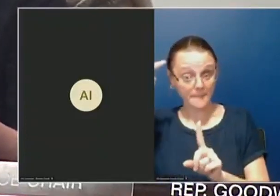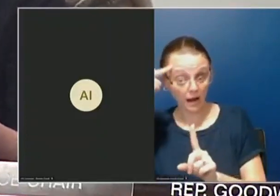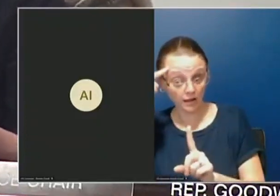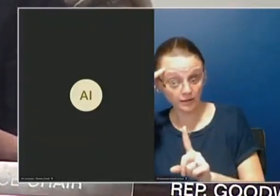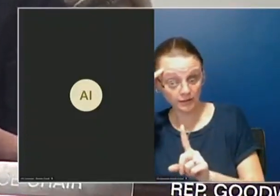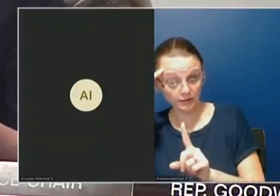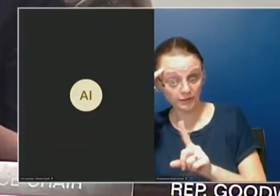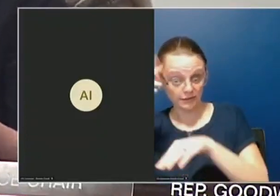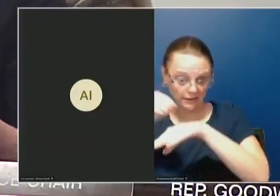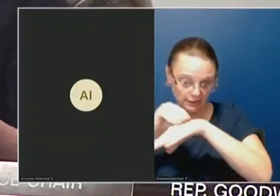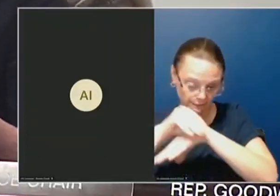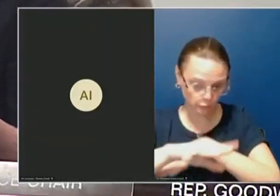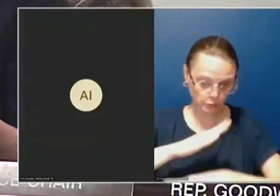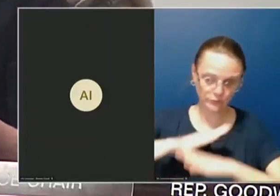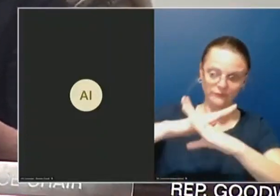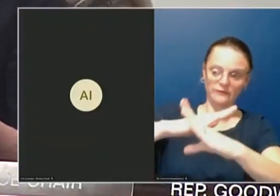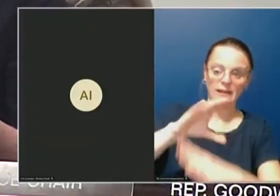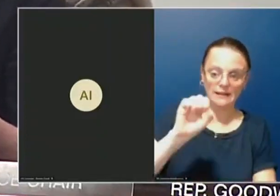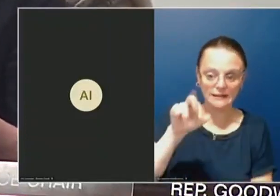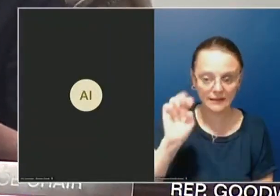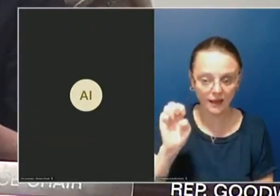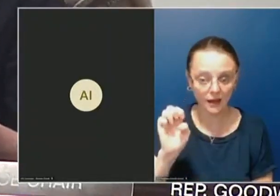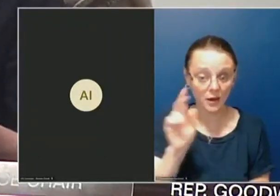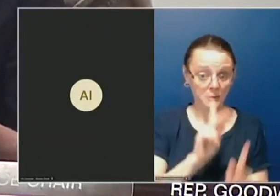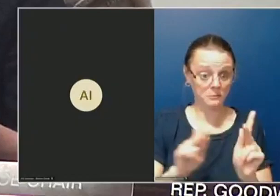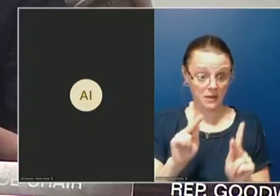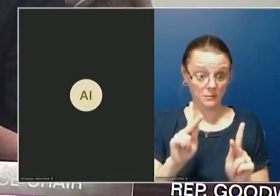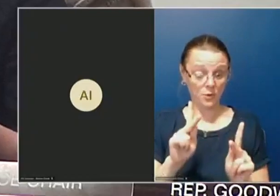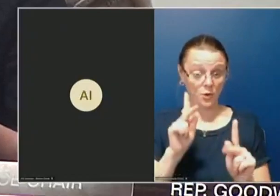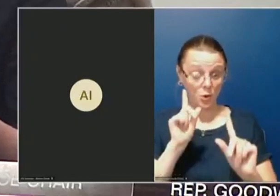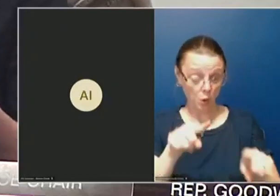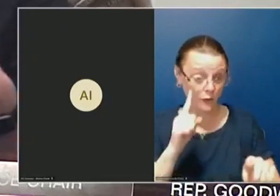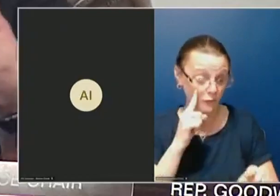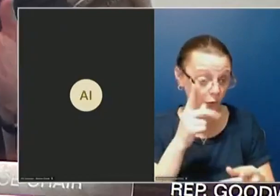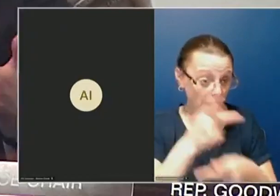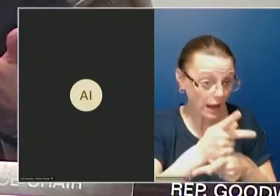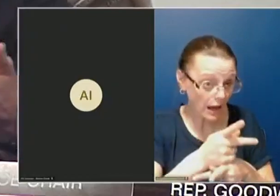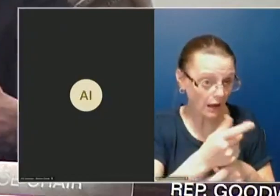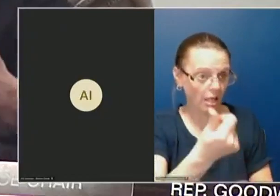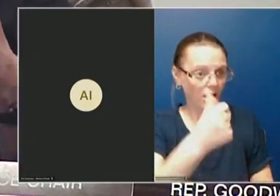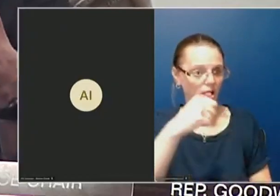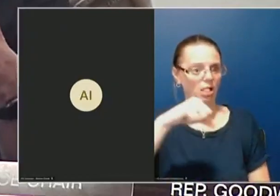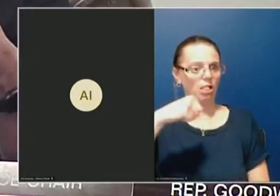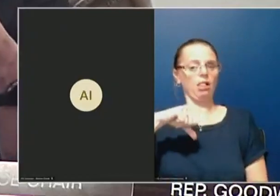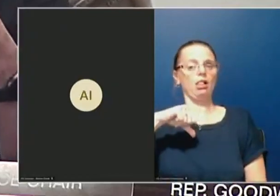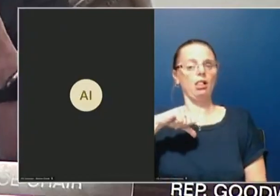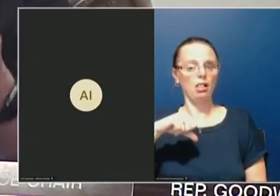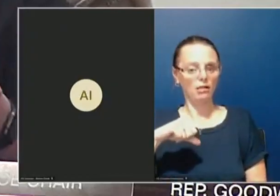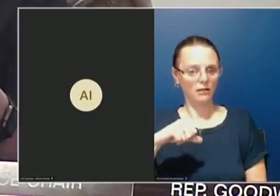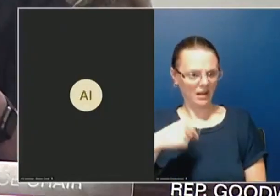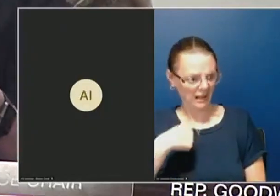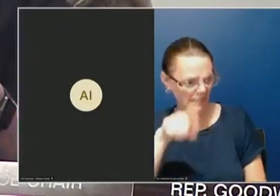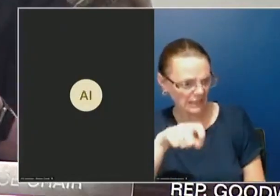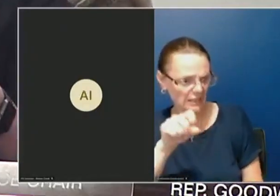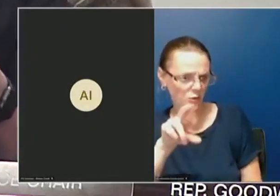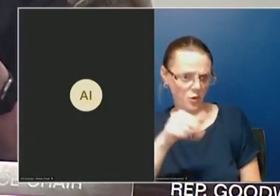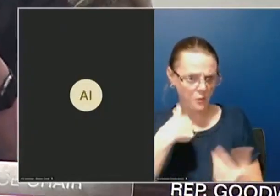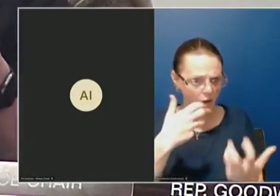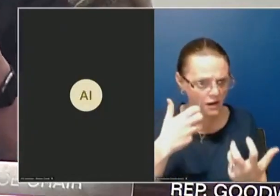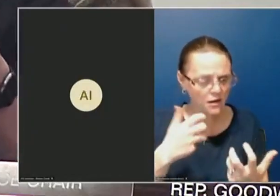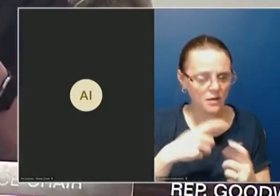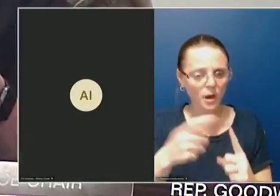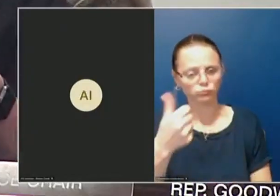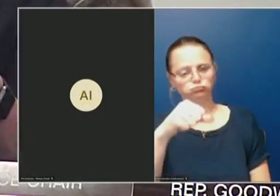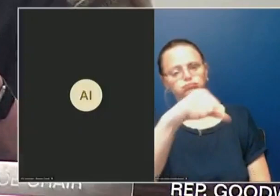of care. People are being denied access to the care that they need, that they want, because of our